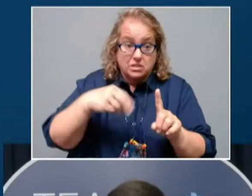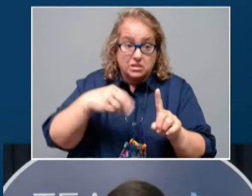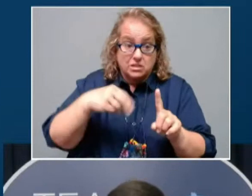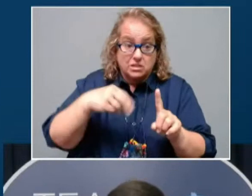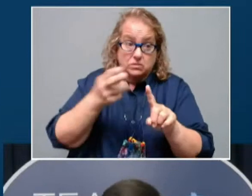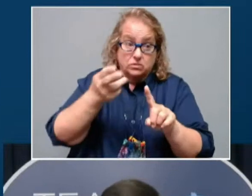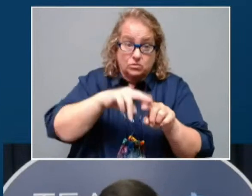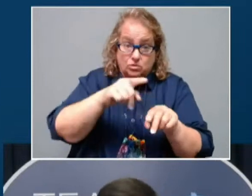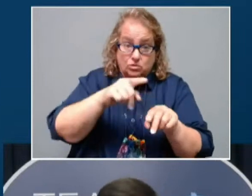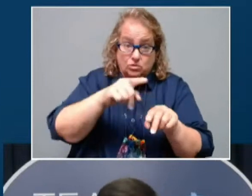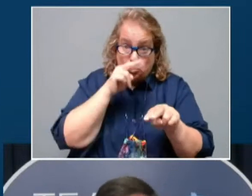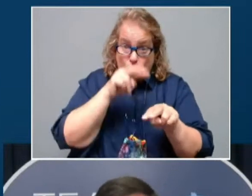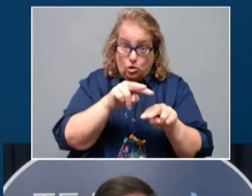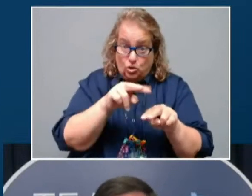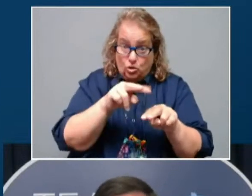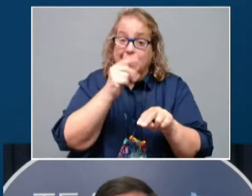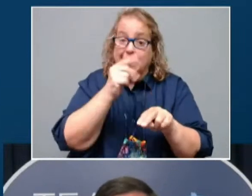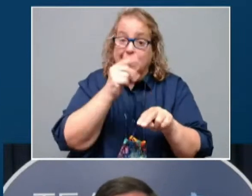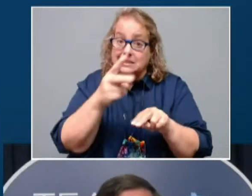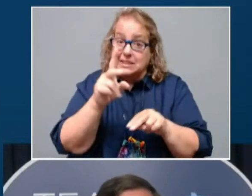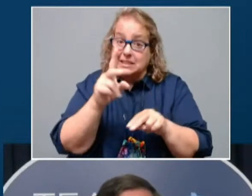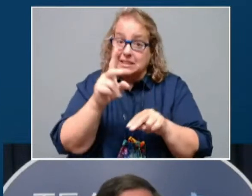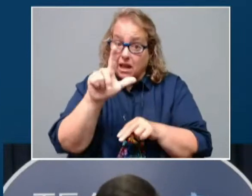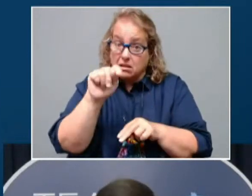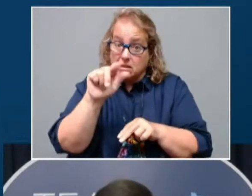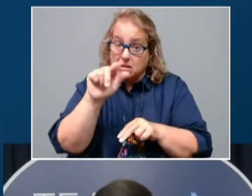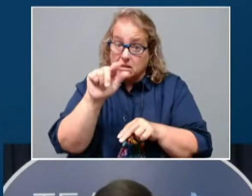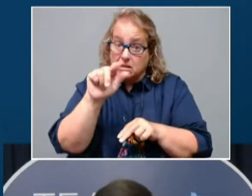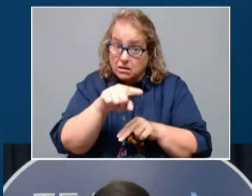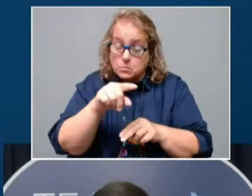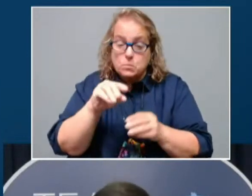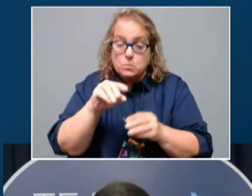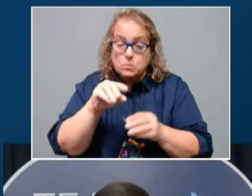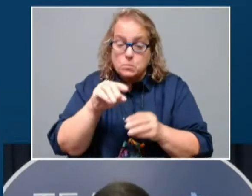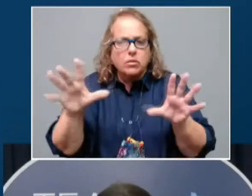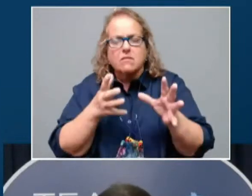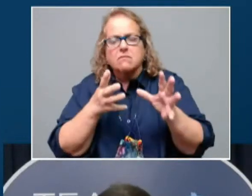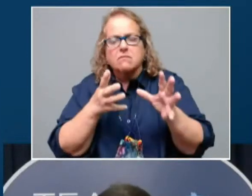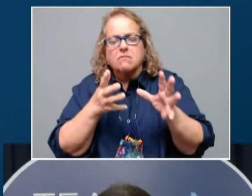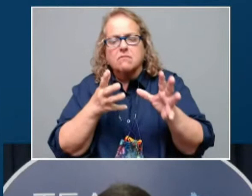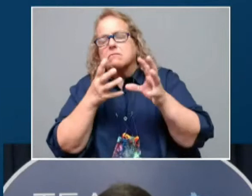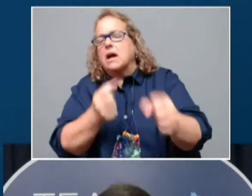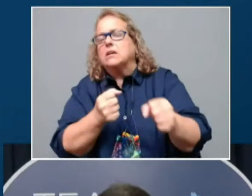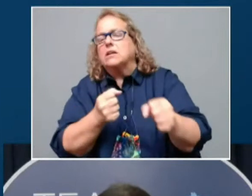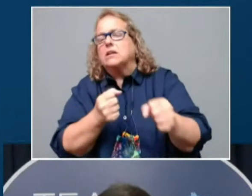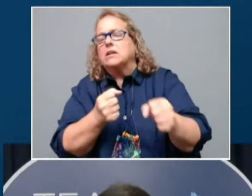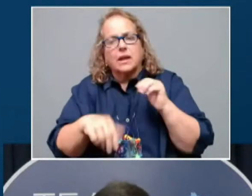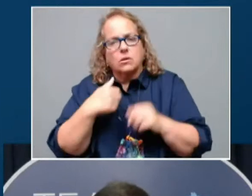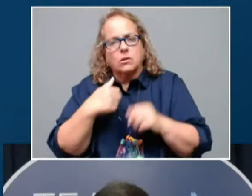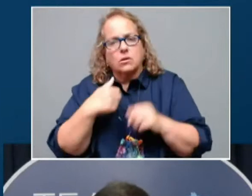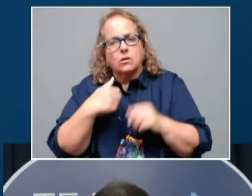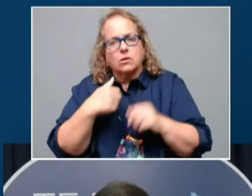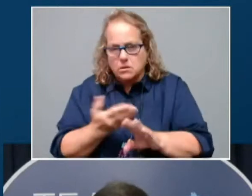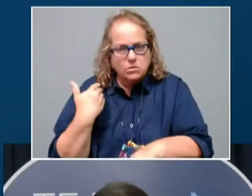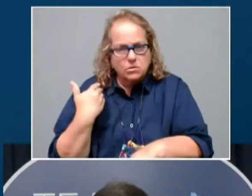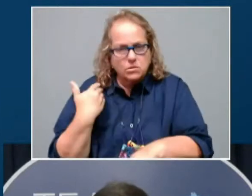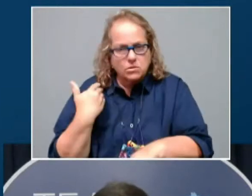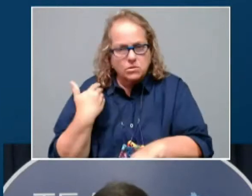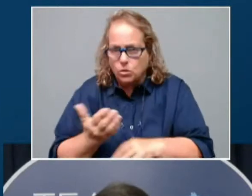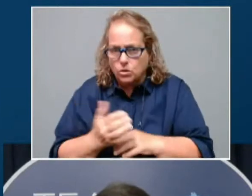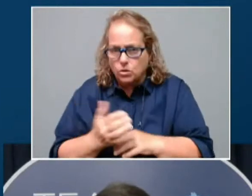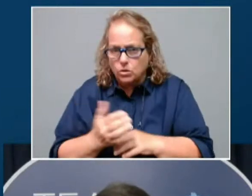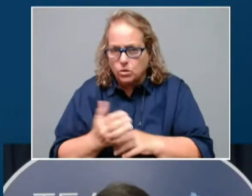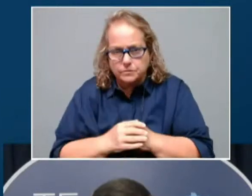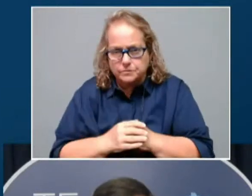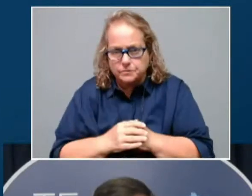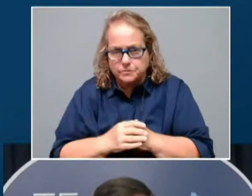Delta variant spreads faster than anything we have ever seen before. And today,